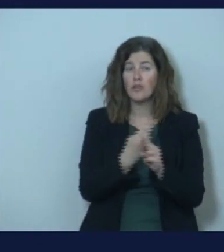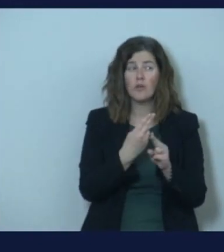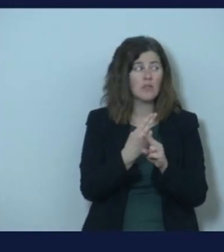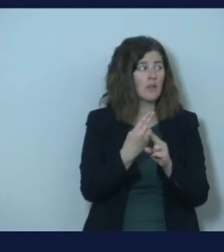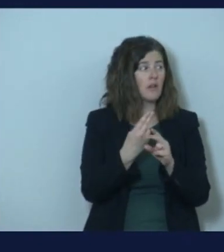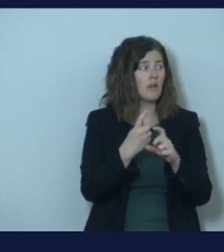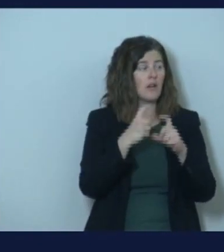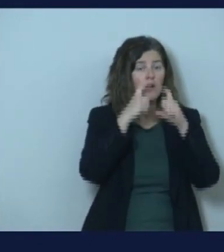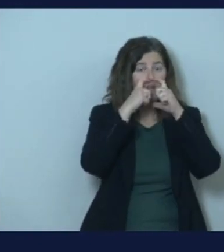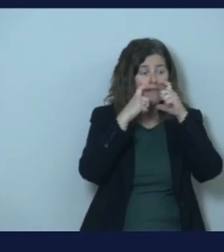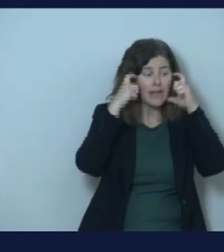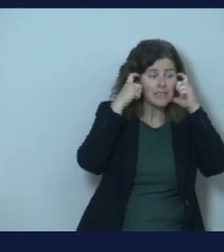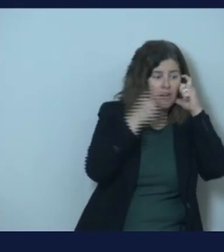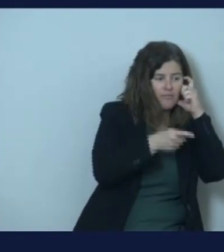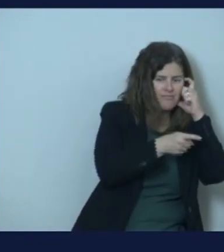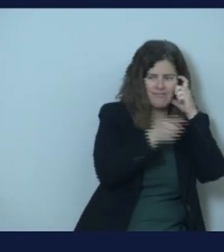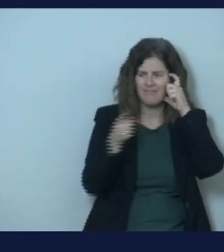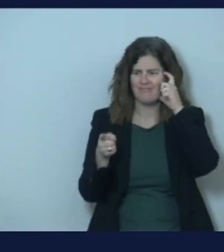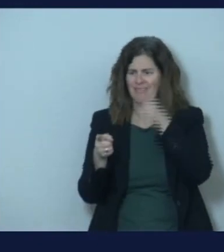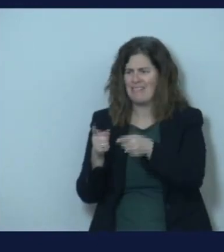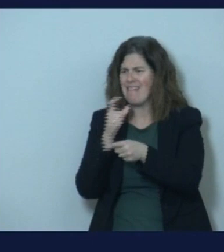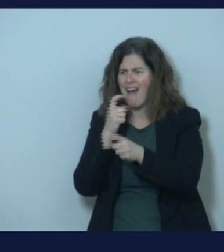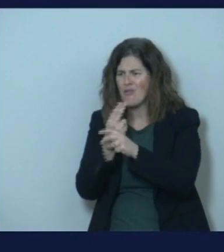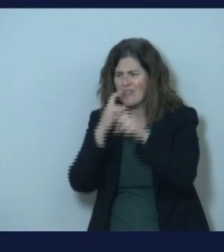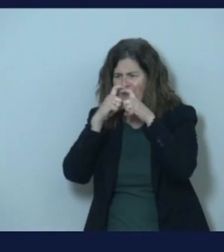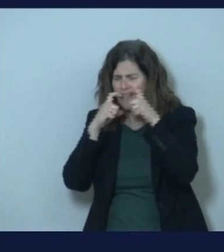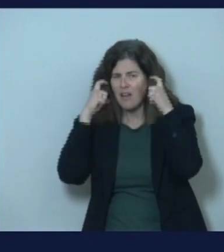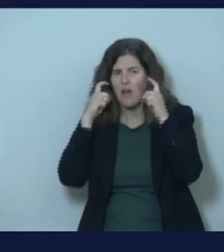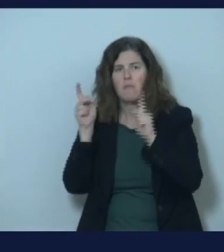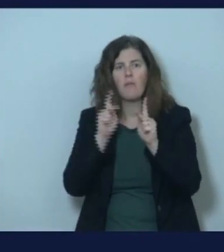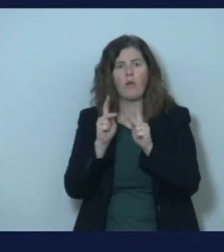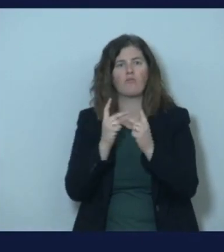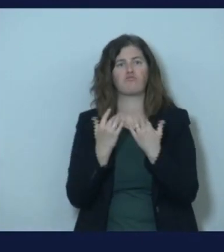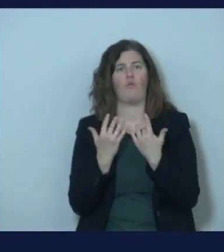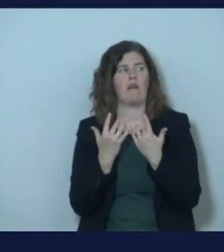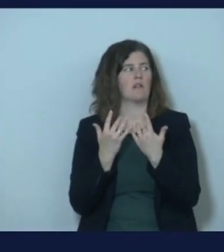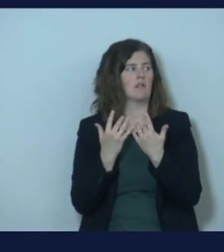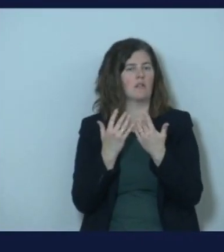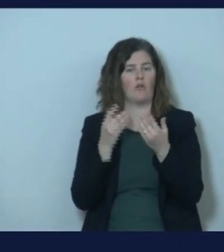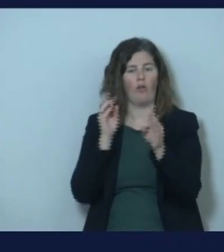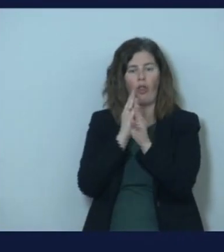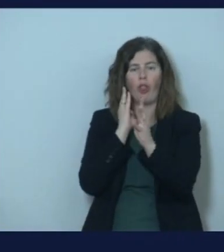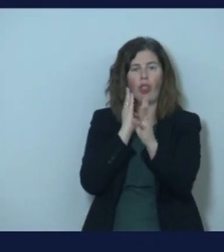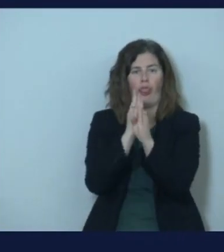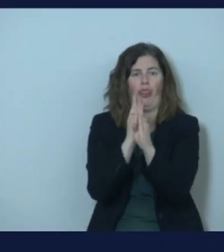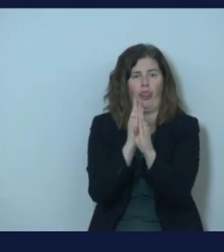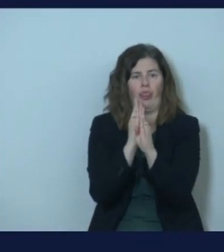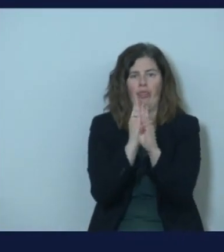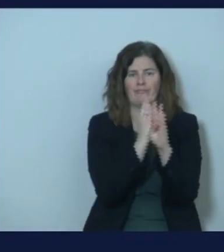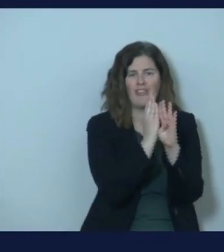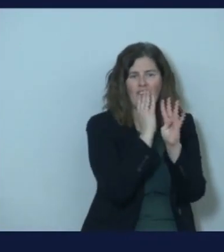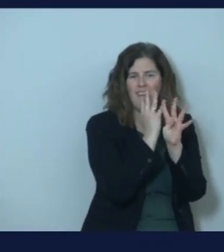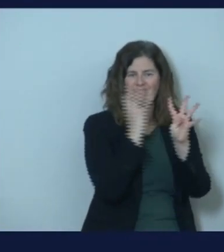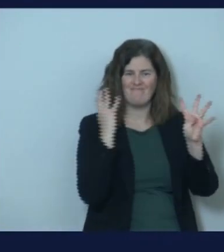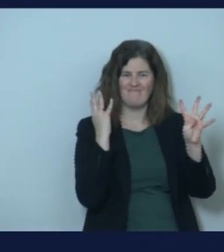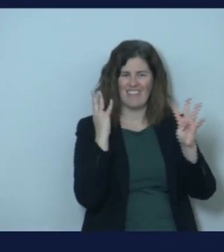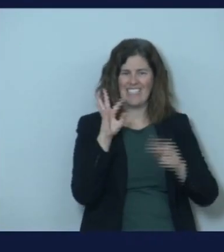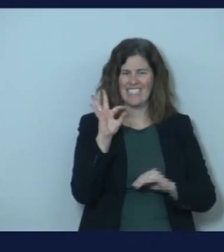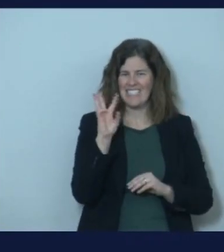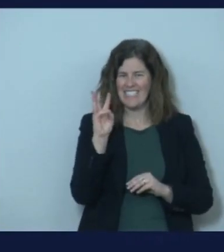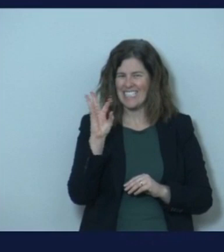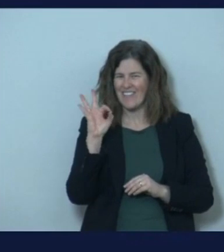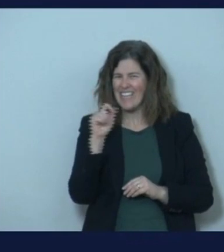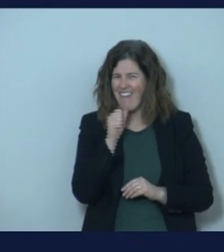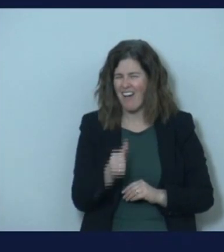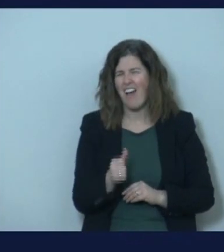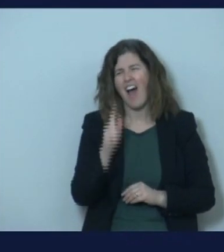covering, another person not. That as people are waiting, they're way too close together. They're not 6 feet apart. I